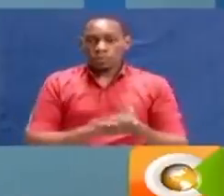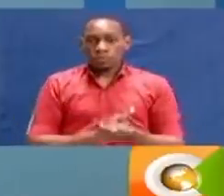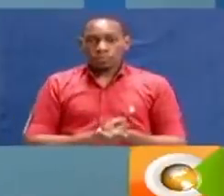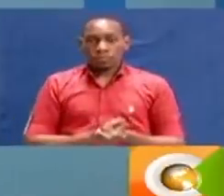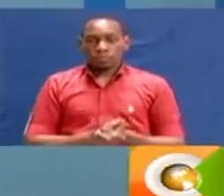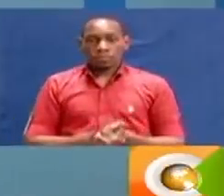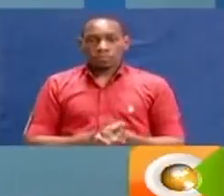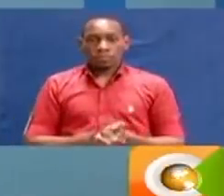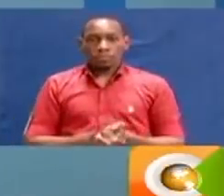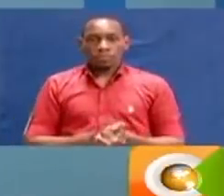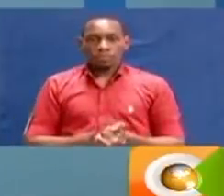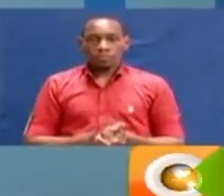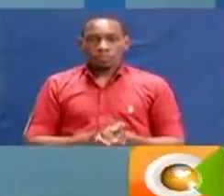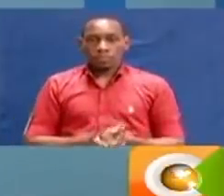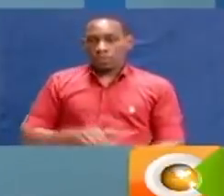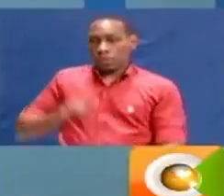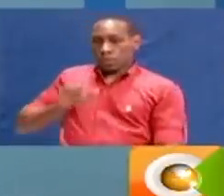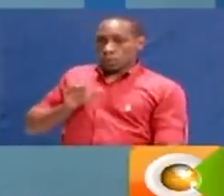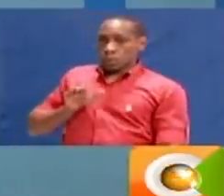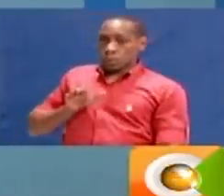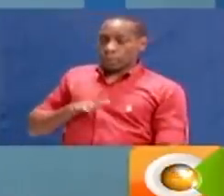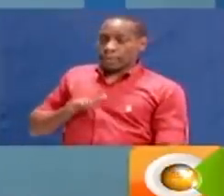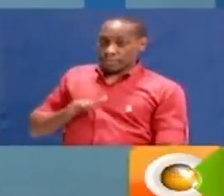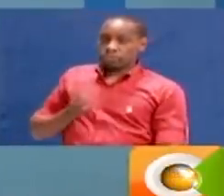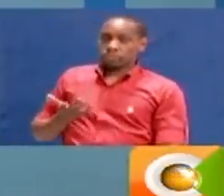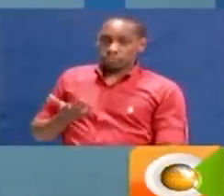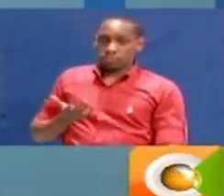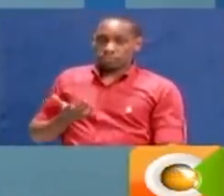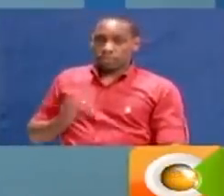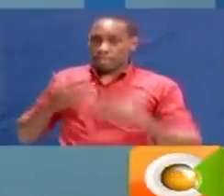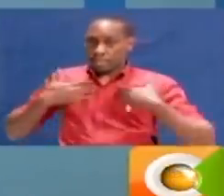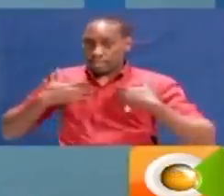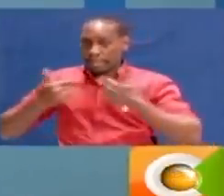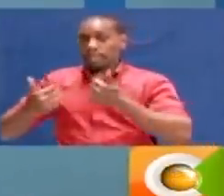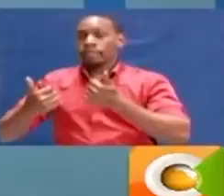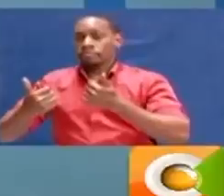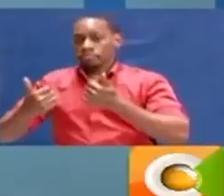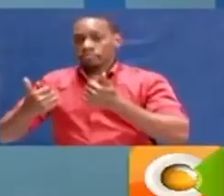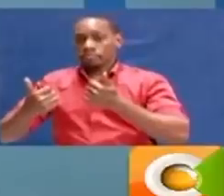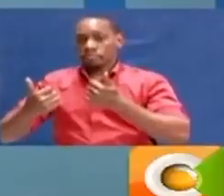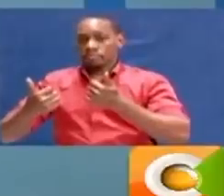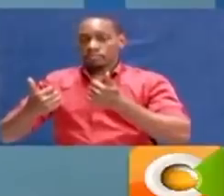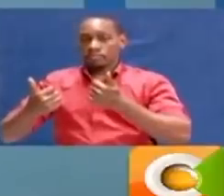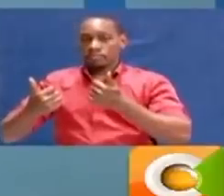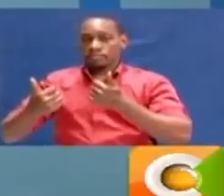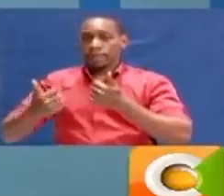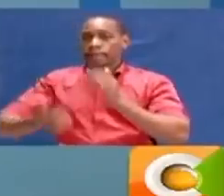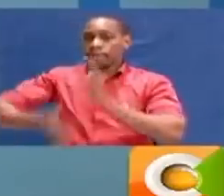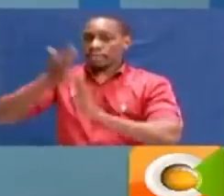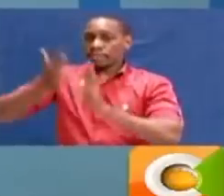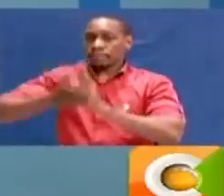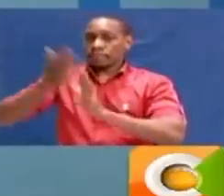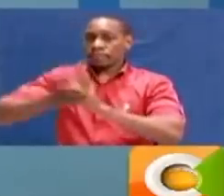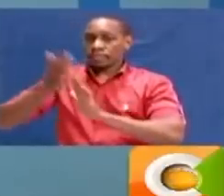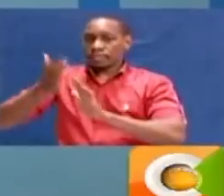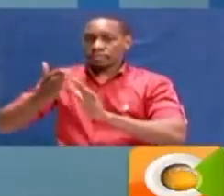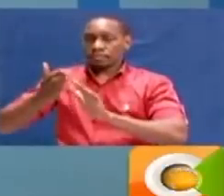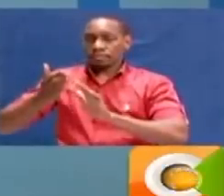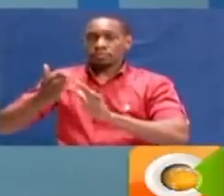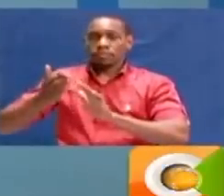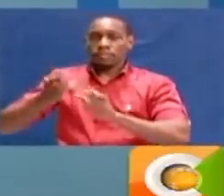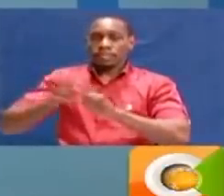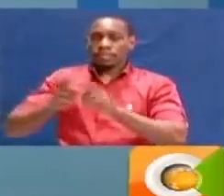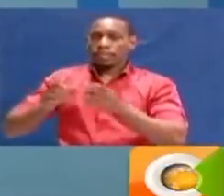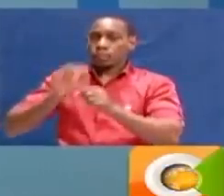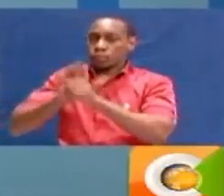females recovering a lot faster and in bigger numbers than the